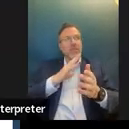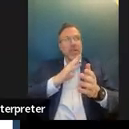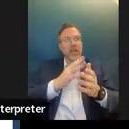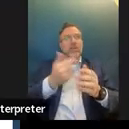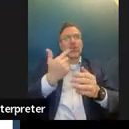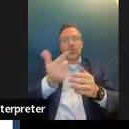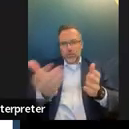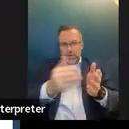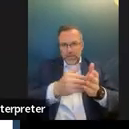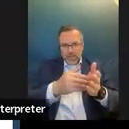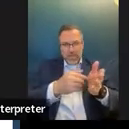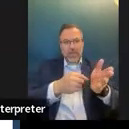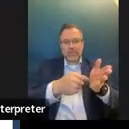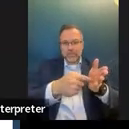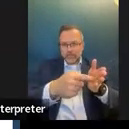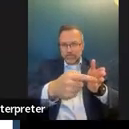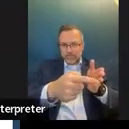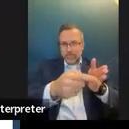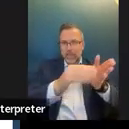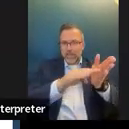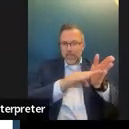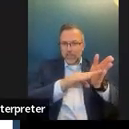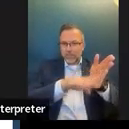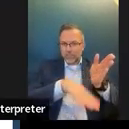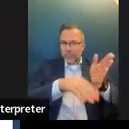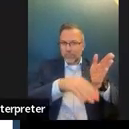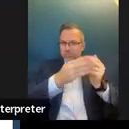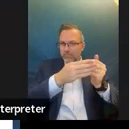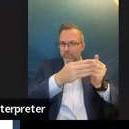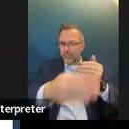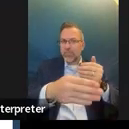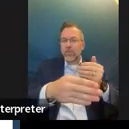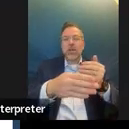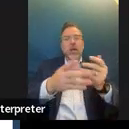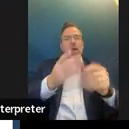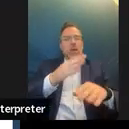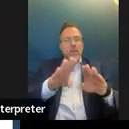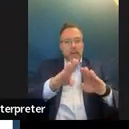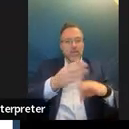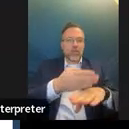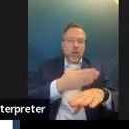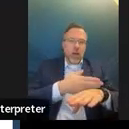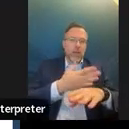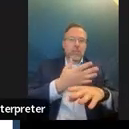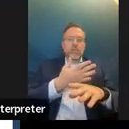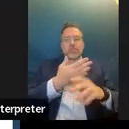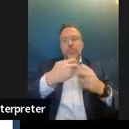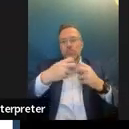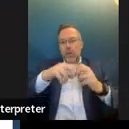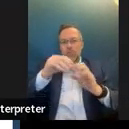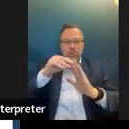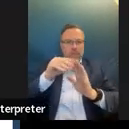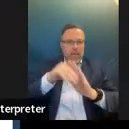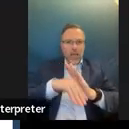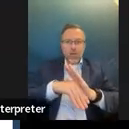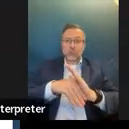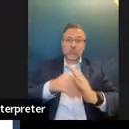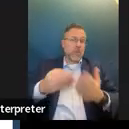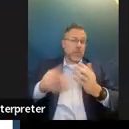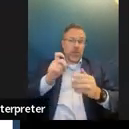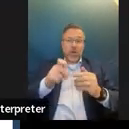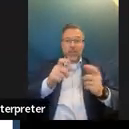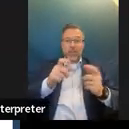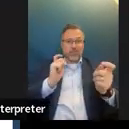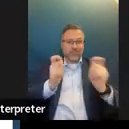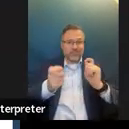change, and independence went up, and behaviors went down, and all is good. Obviously, you might have to change